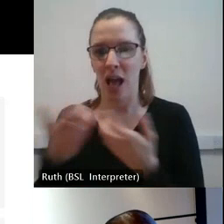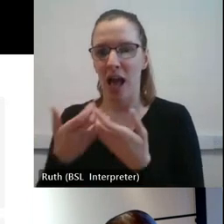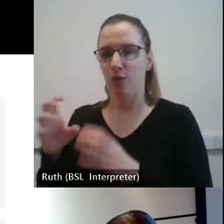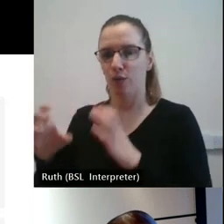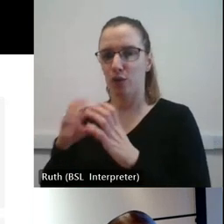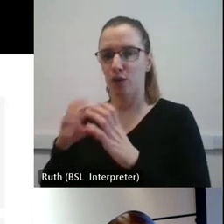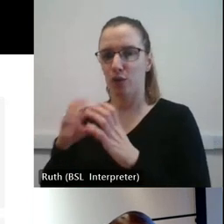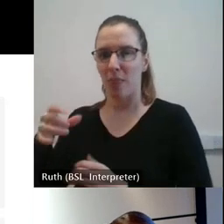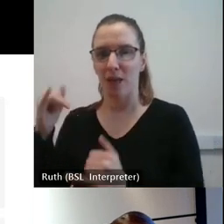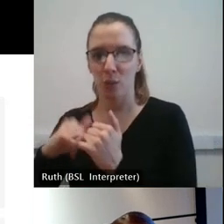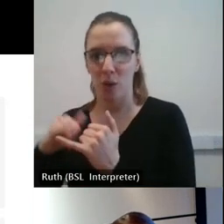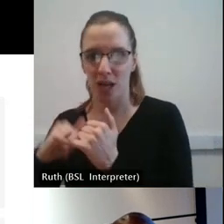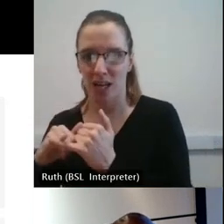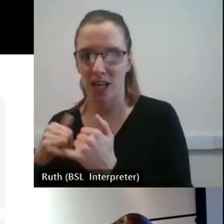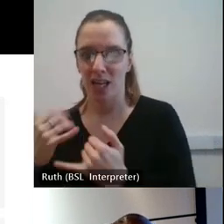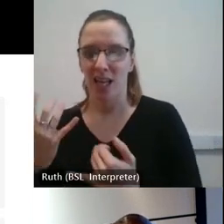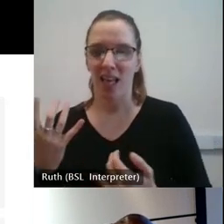Swahili? You know,